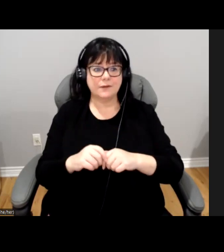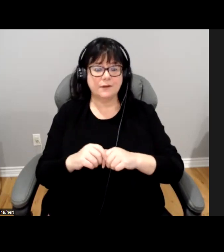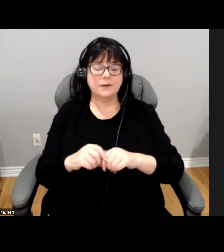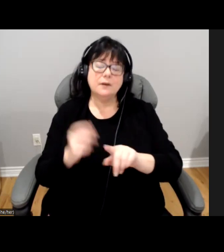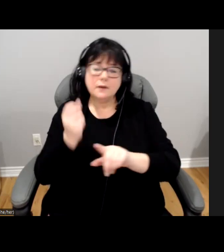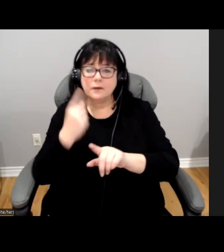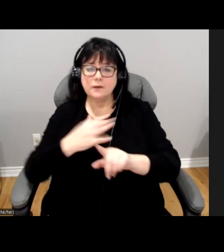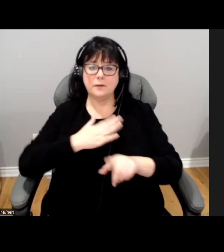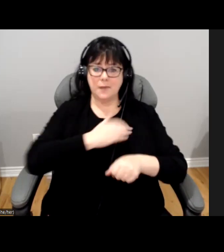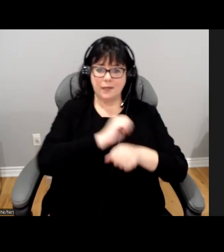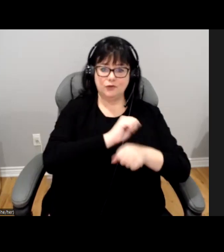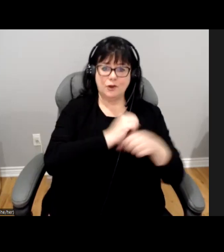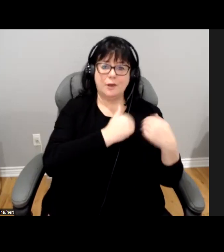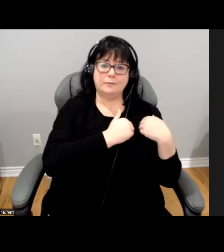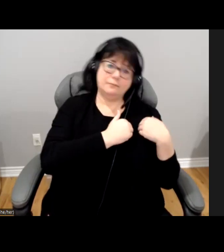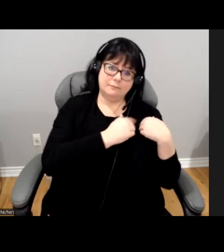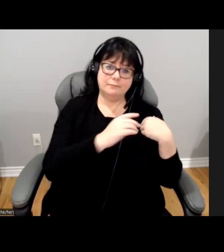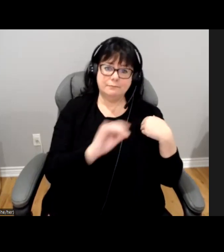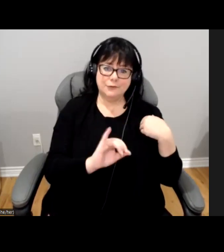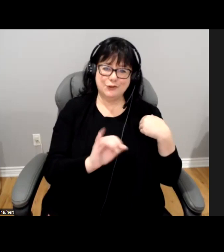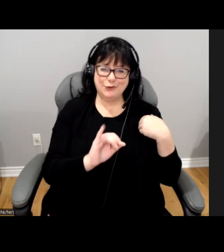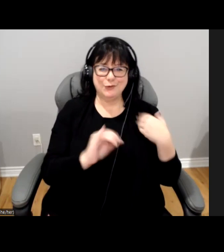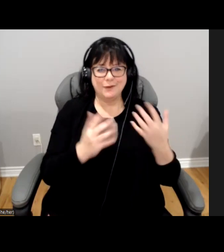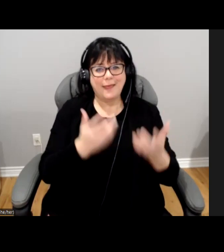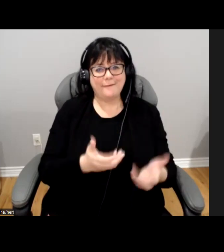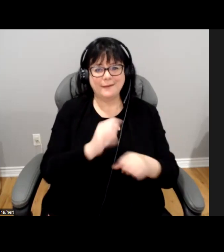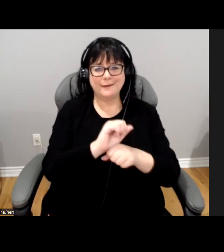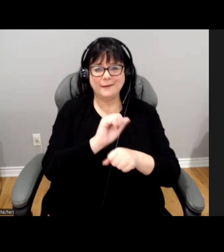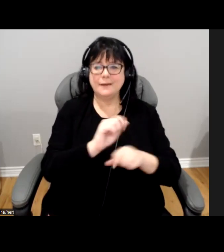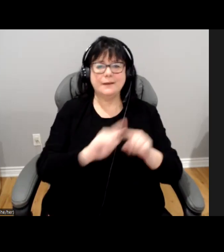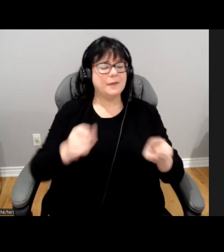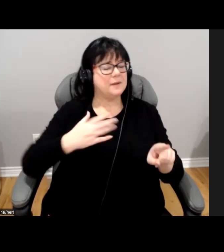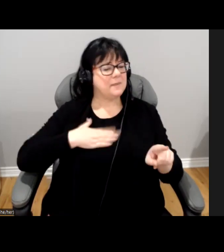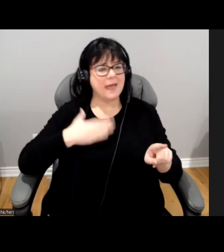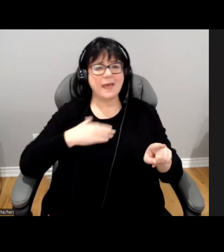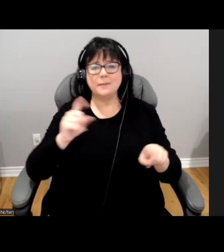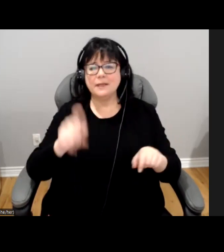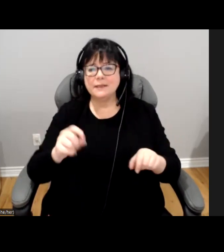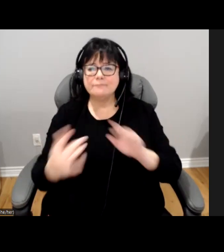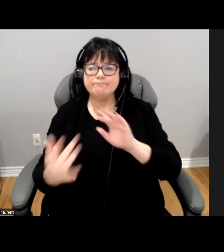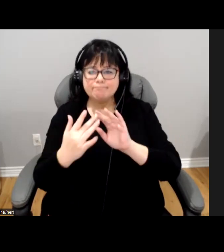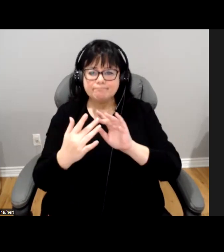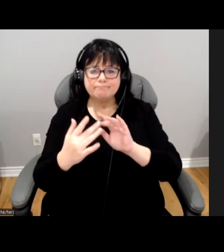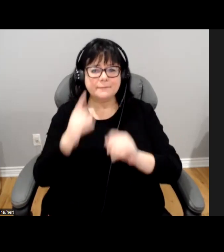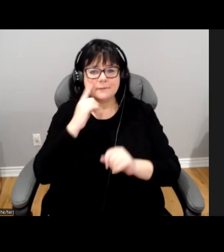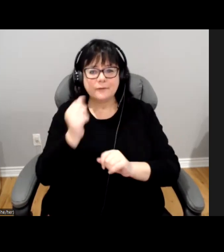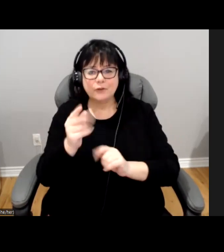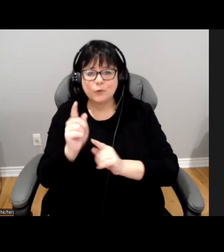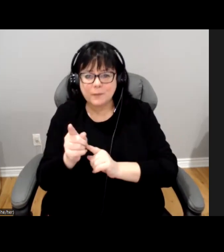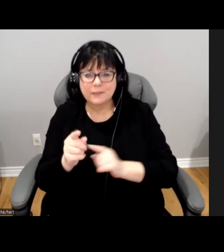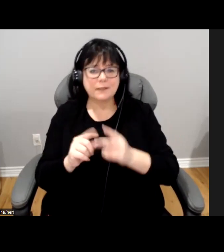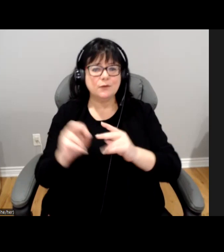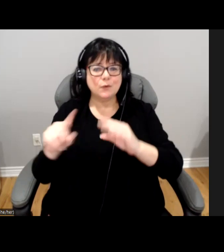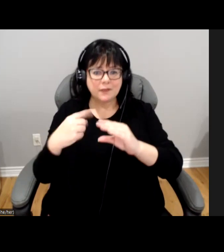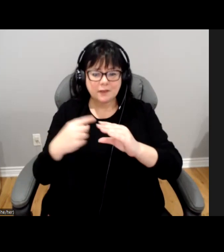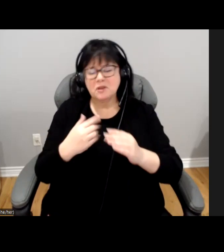as you can see, my portfolio is pretty big, but I'm always willing to jump on a call for a couple of minutes or, answer emails